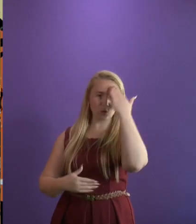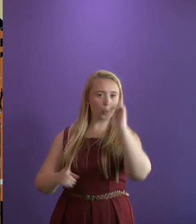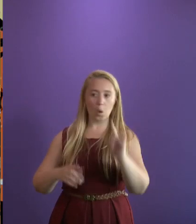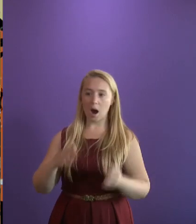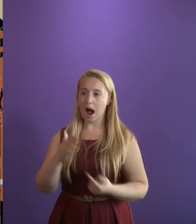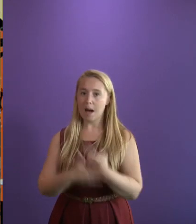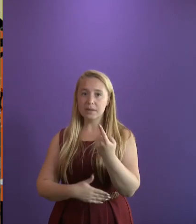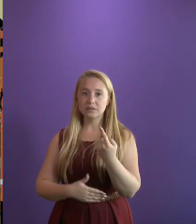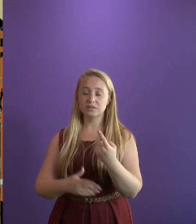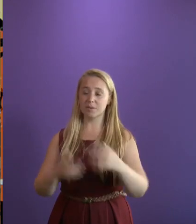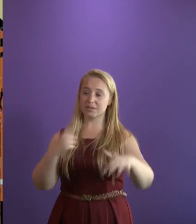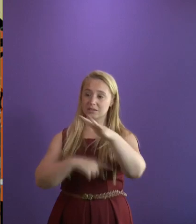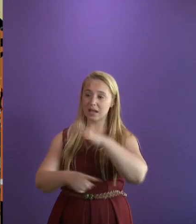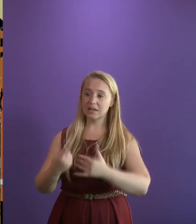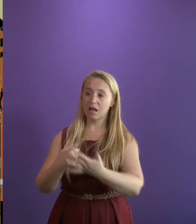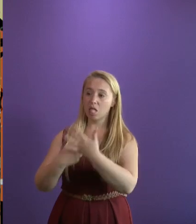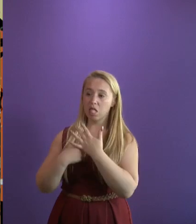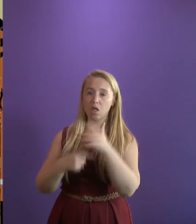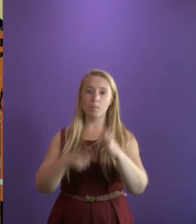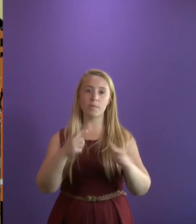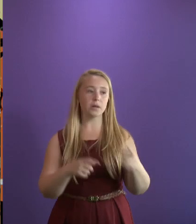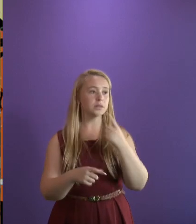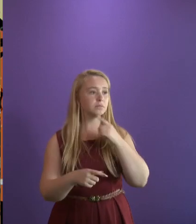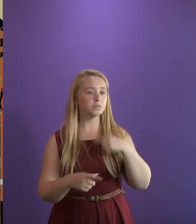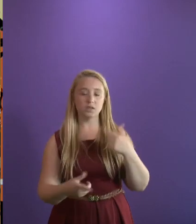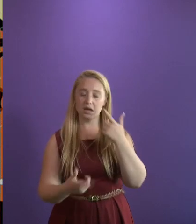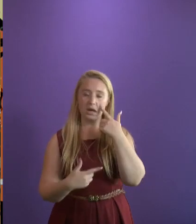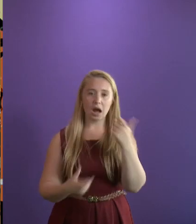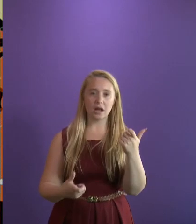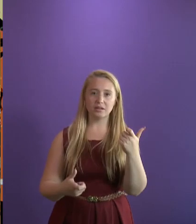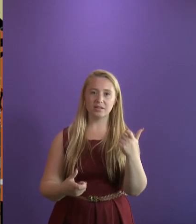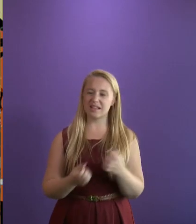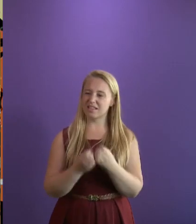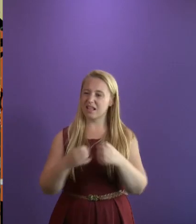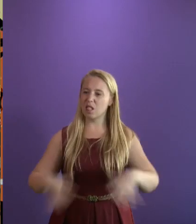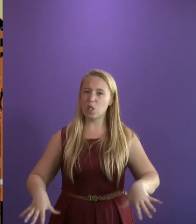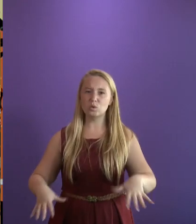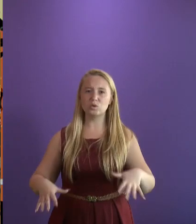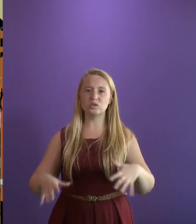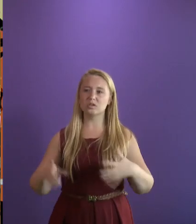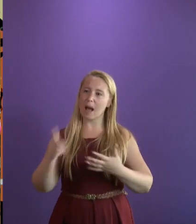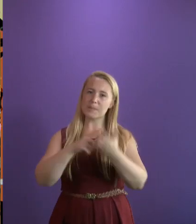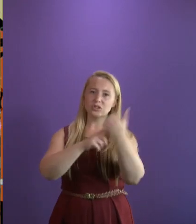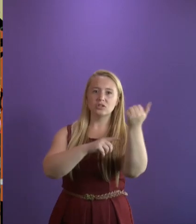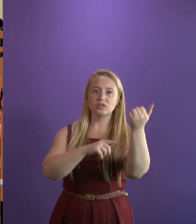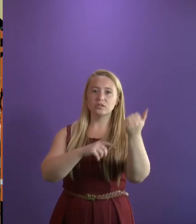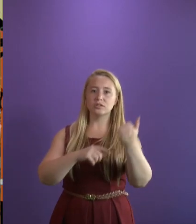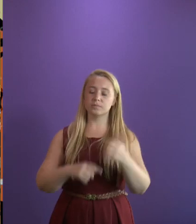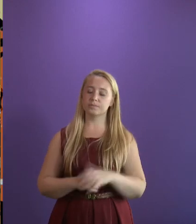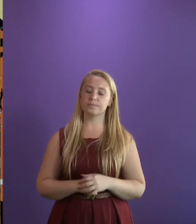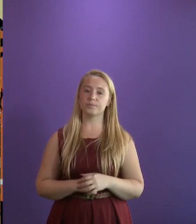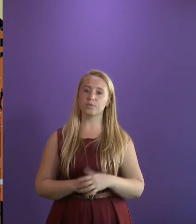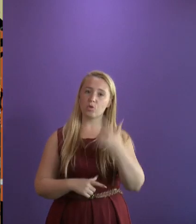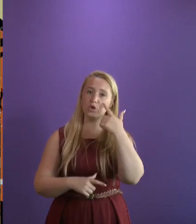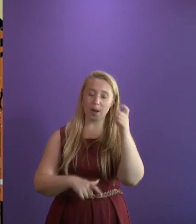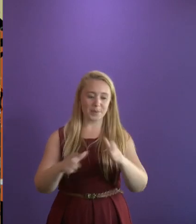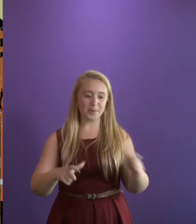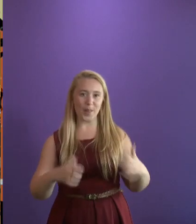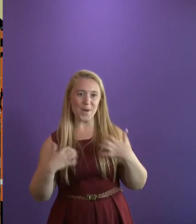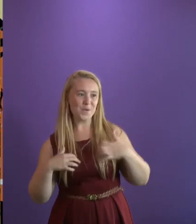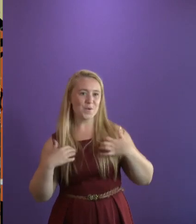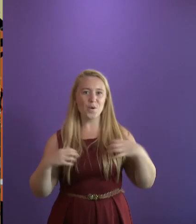it's society, whether it's people telling them they can't, you know, some of that is lost when they get to the teenage years. So for being young children, they have all this view of